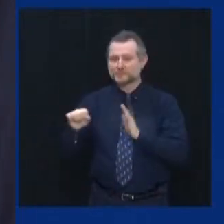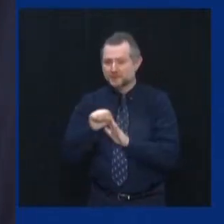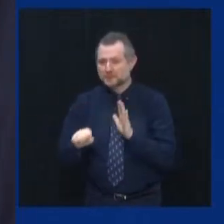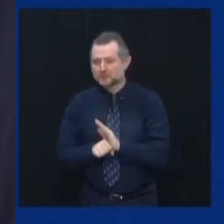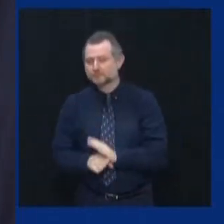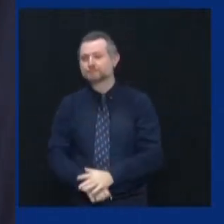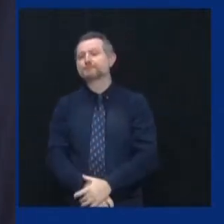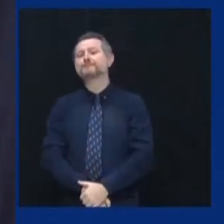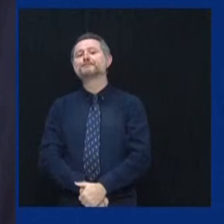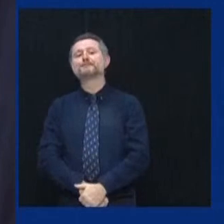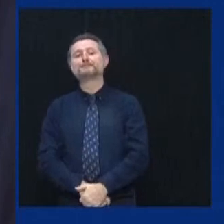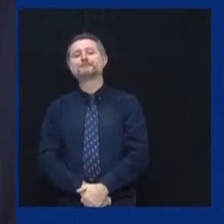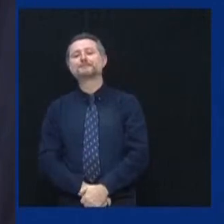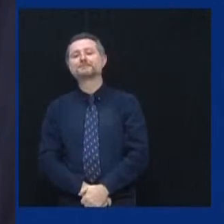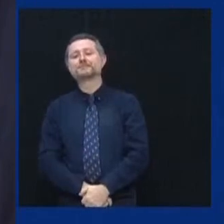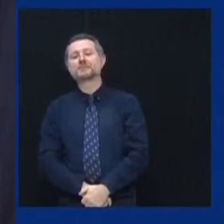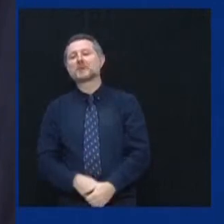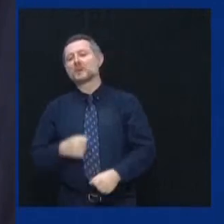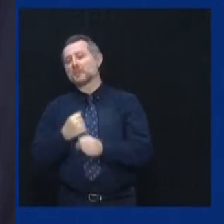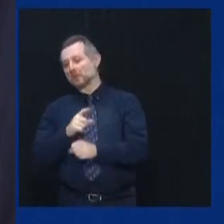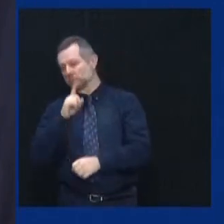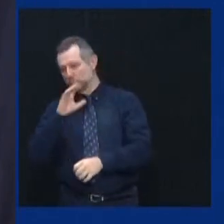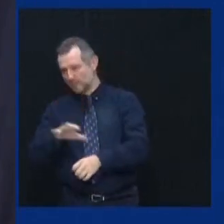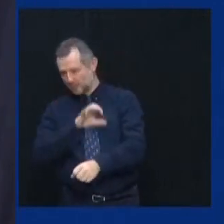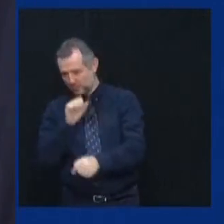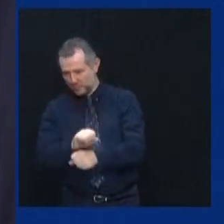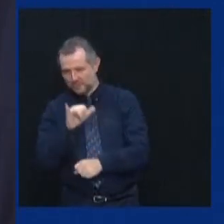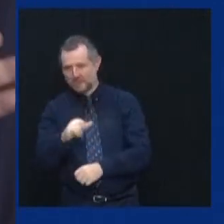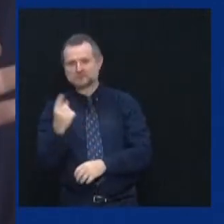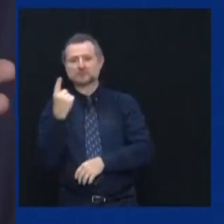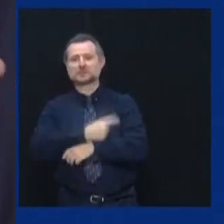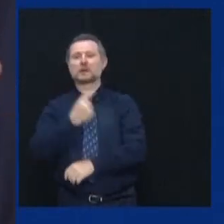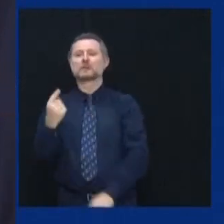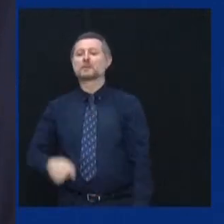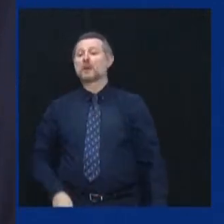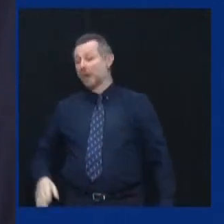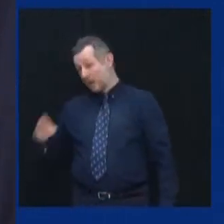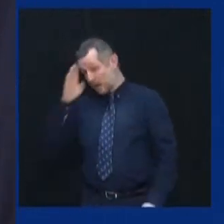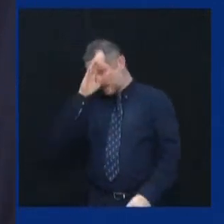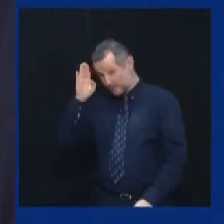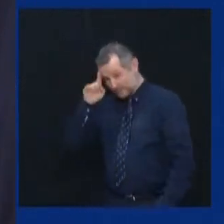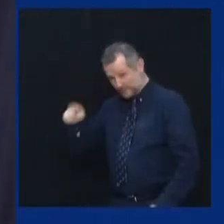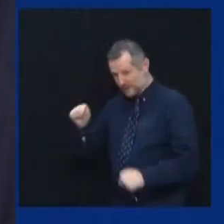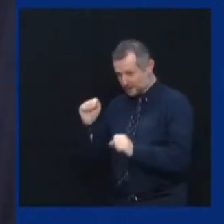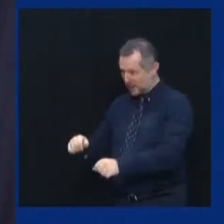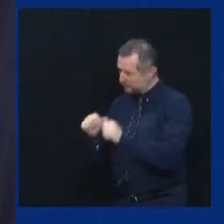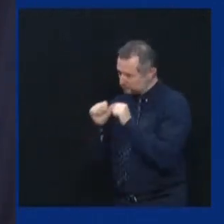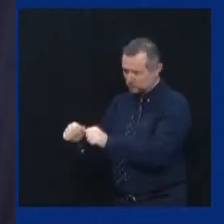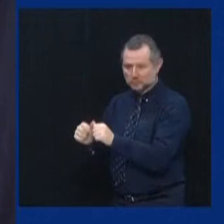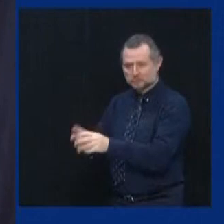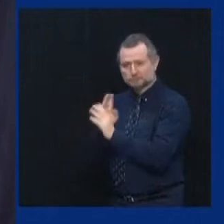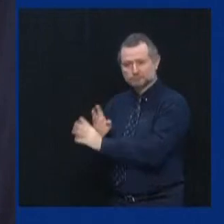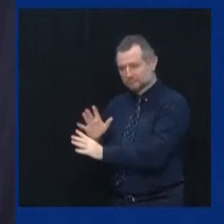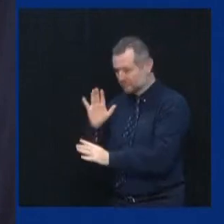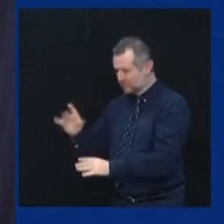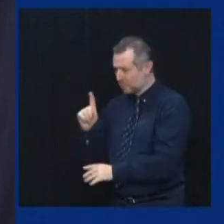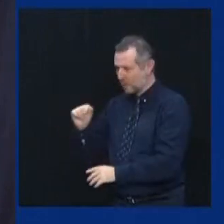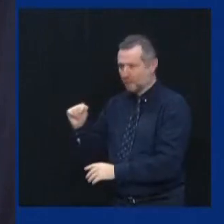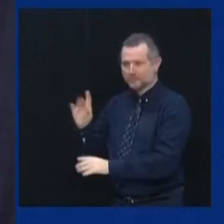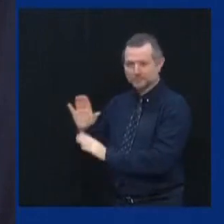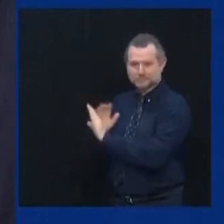by appointments. Hospitals can open 1A, 1B, but